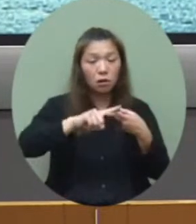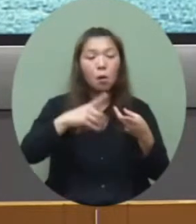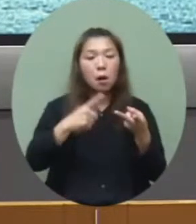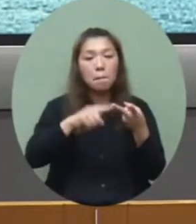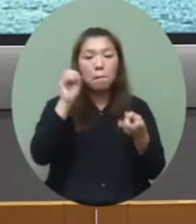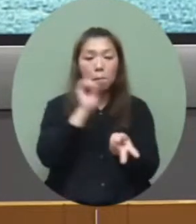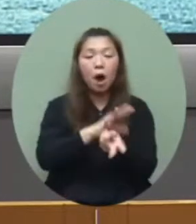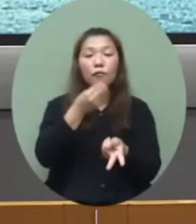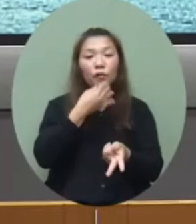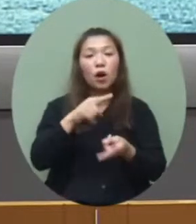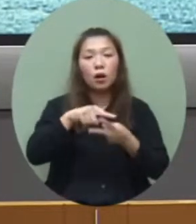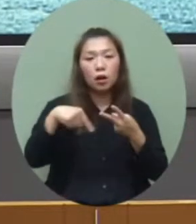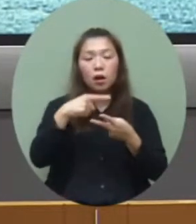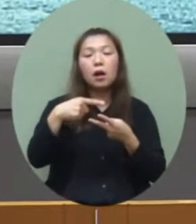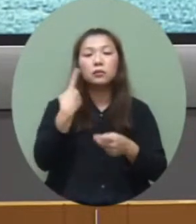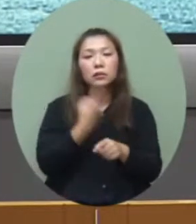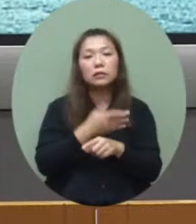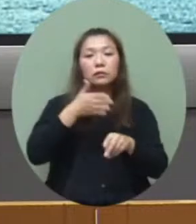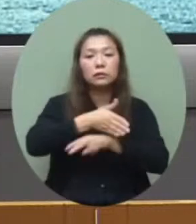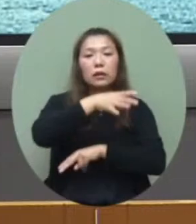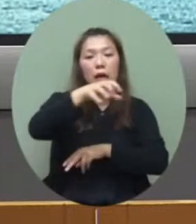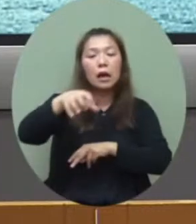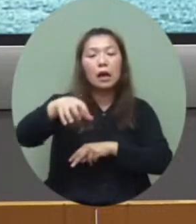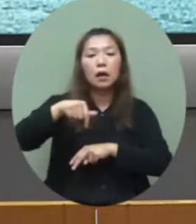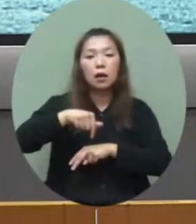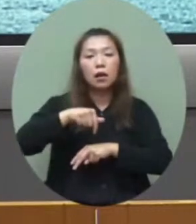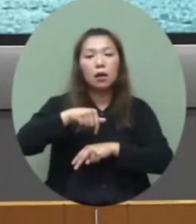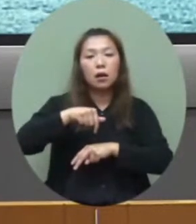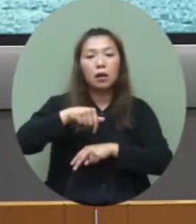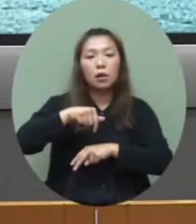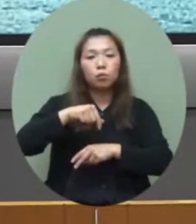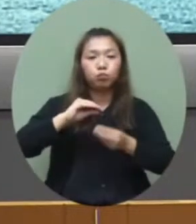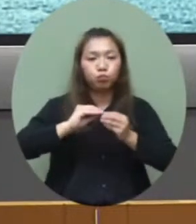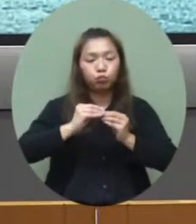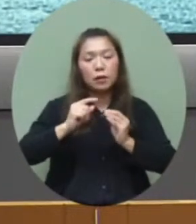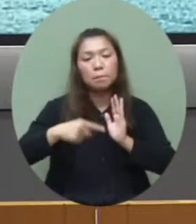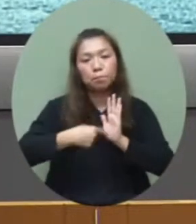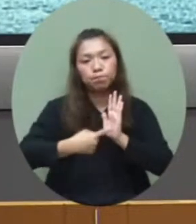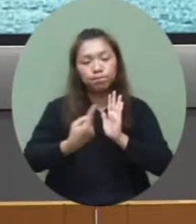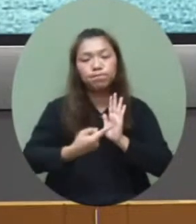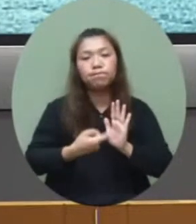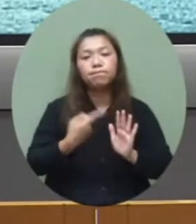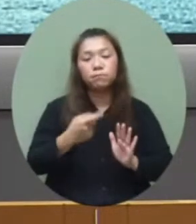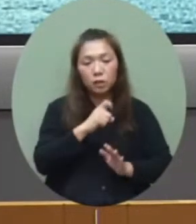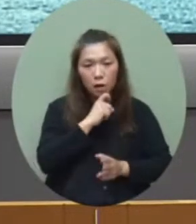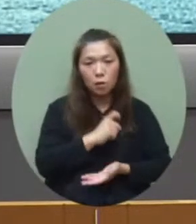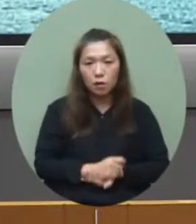if a large population have been inoculated